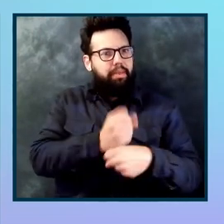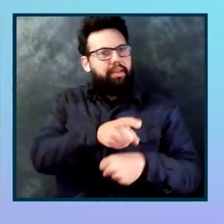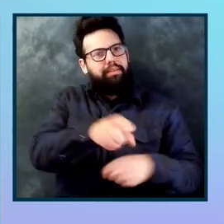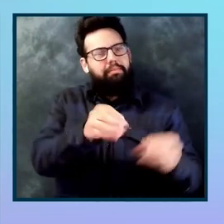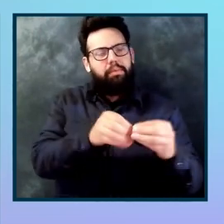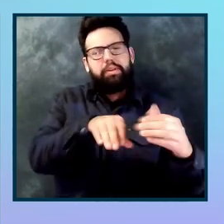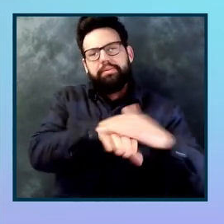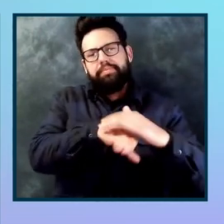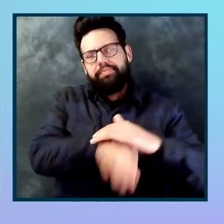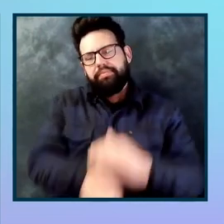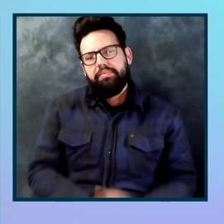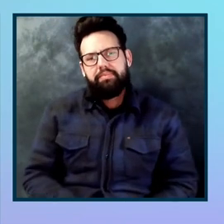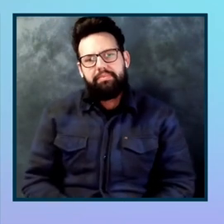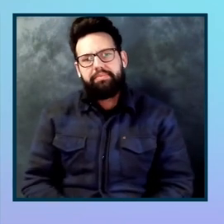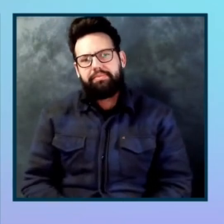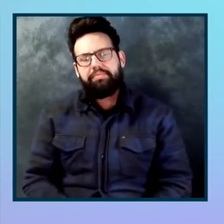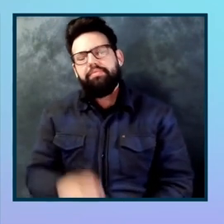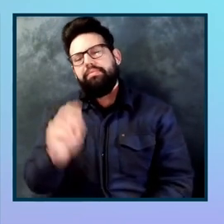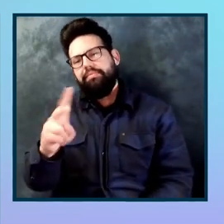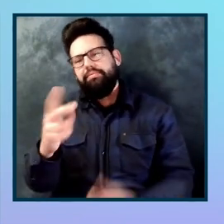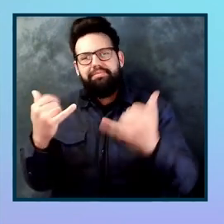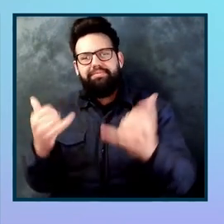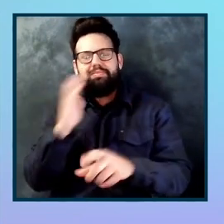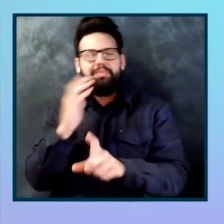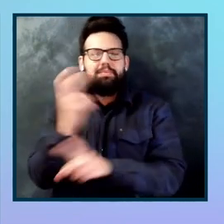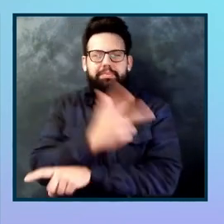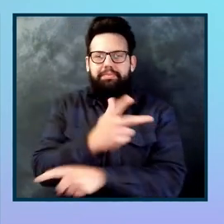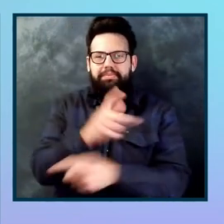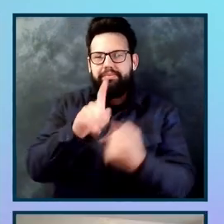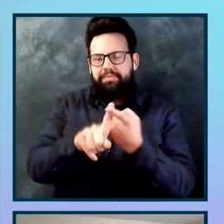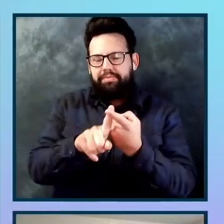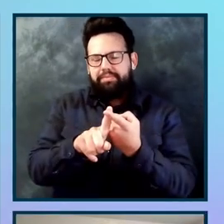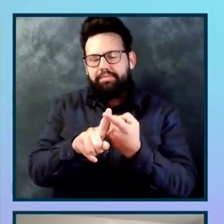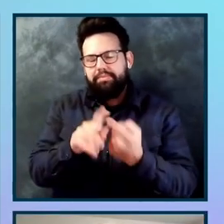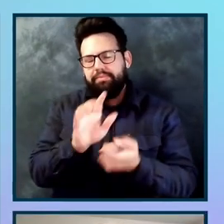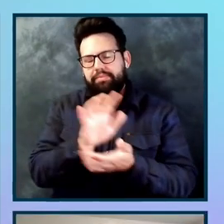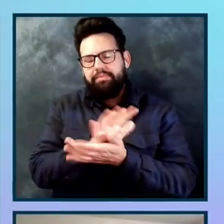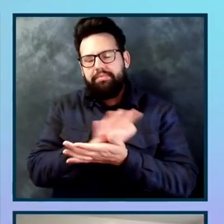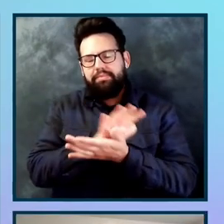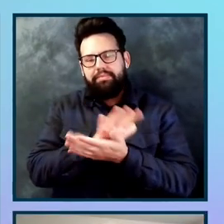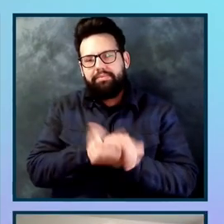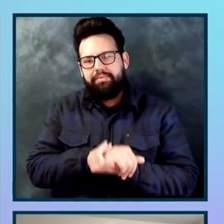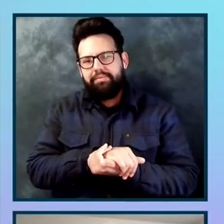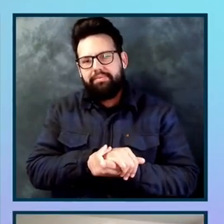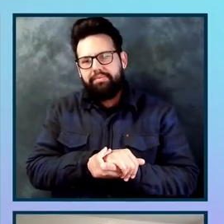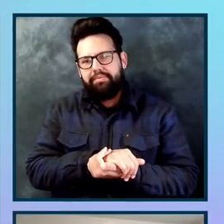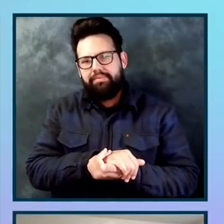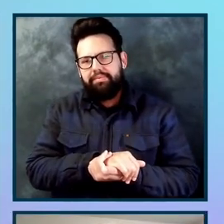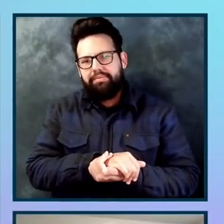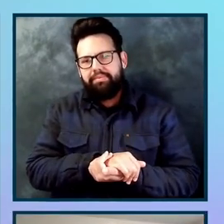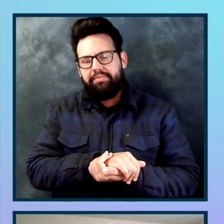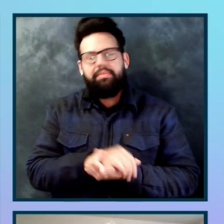Space. One moment while we switch back to my volume. Sound cards.